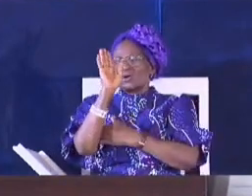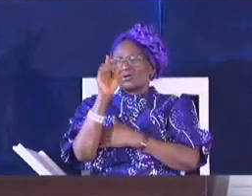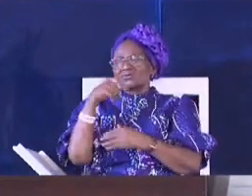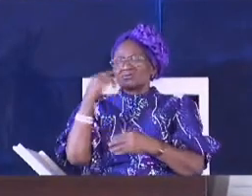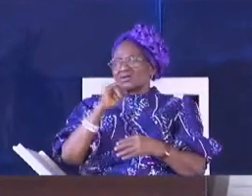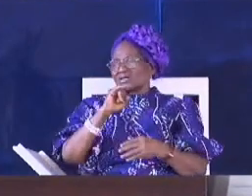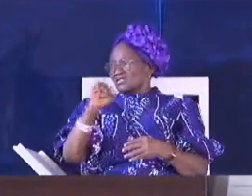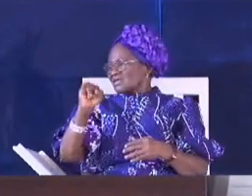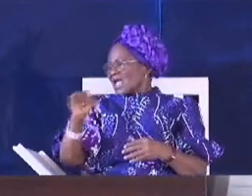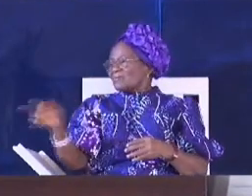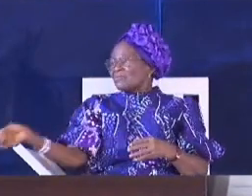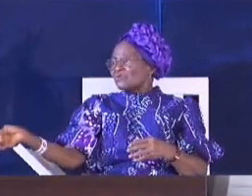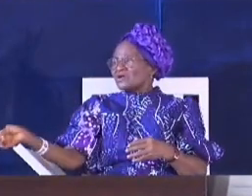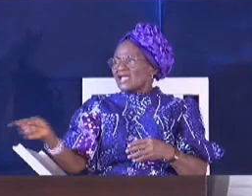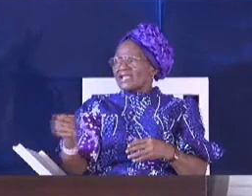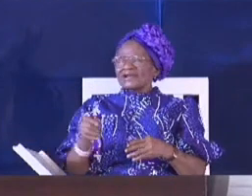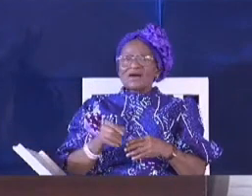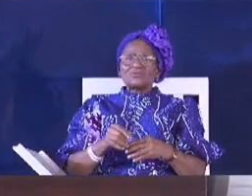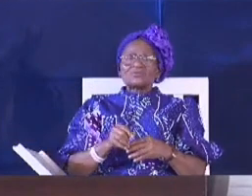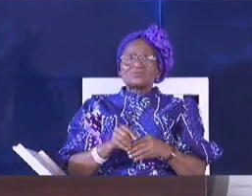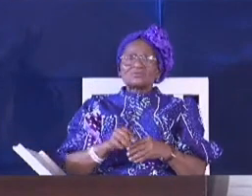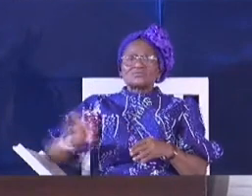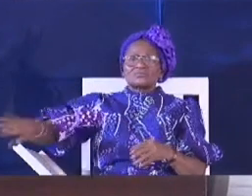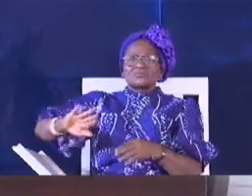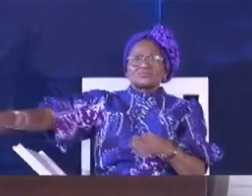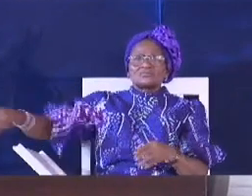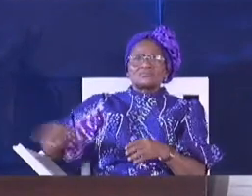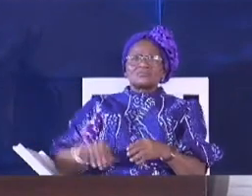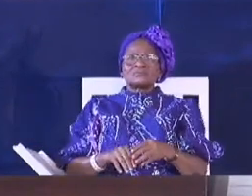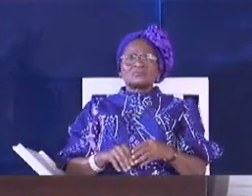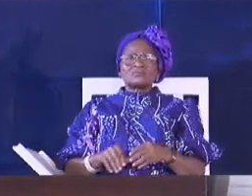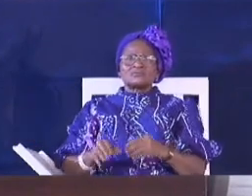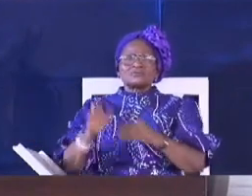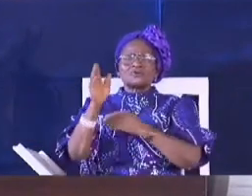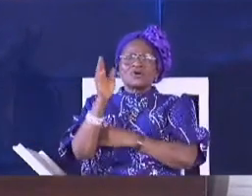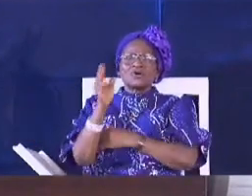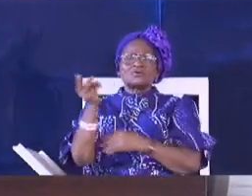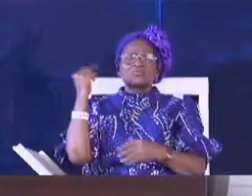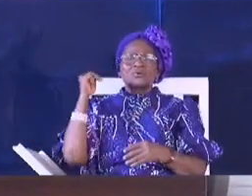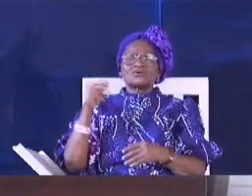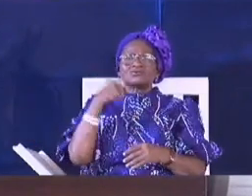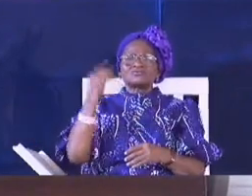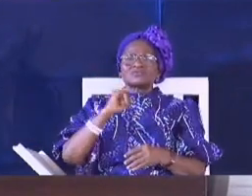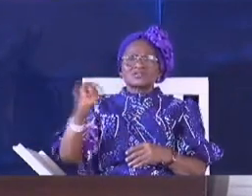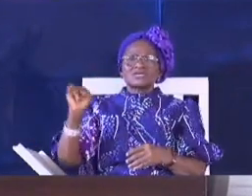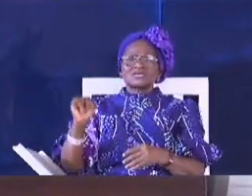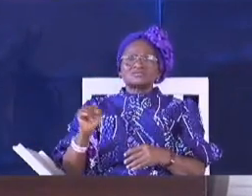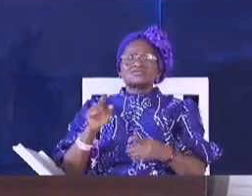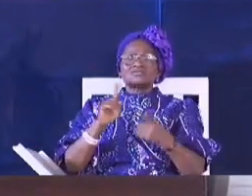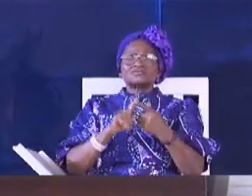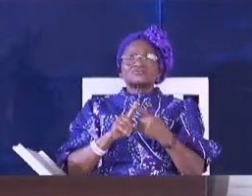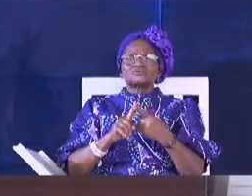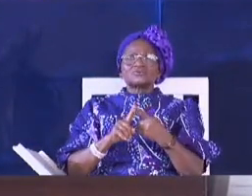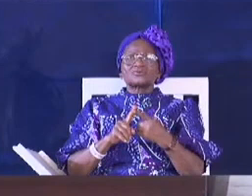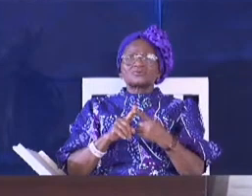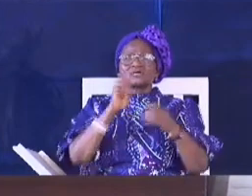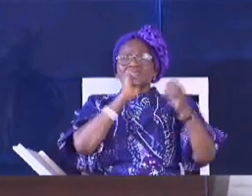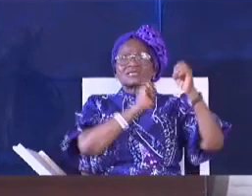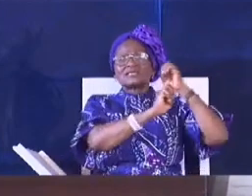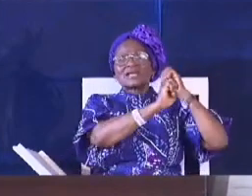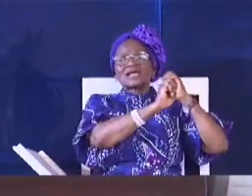God was saying to